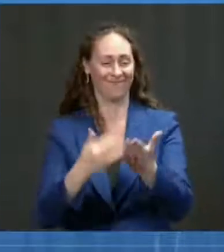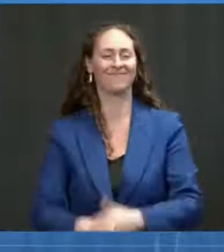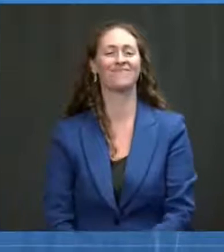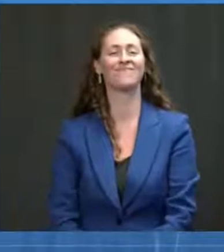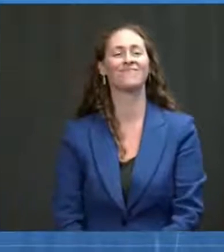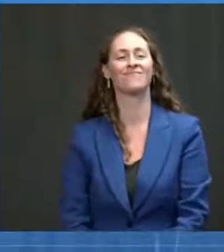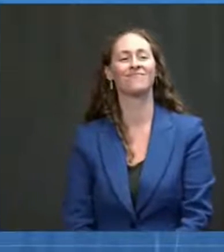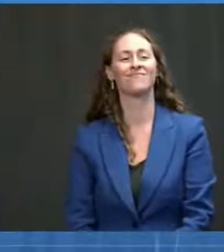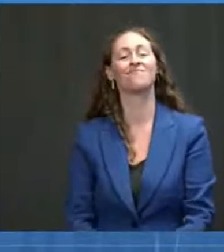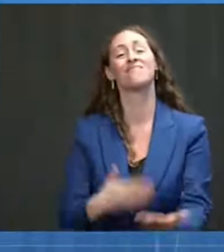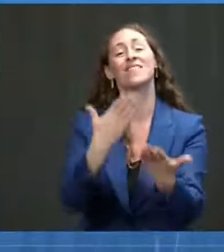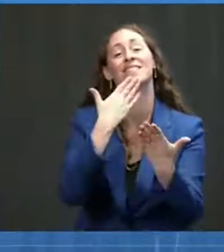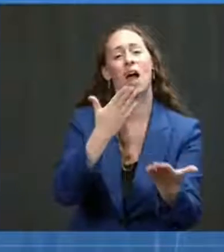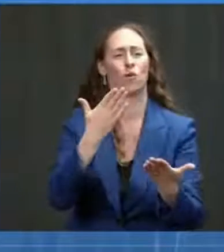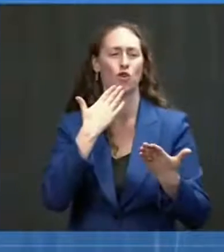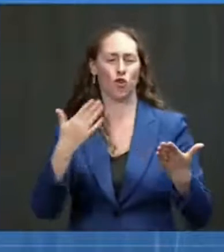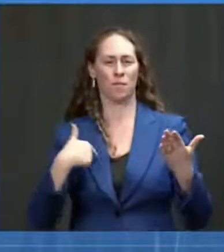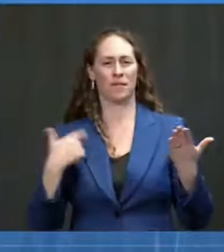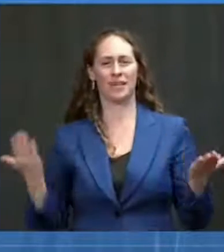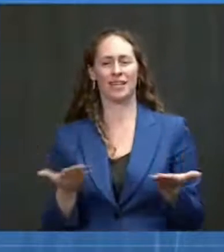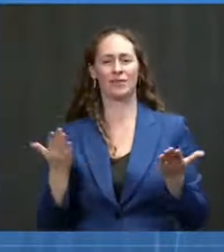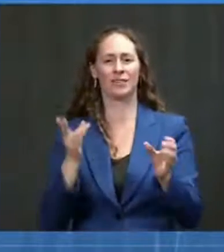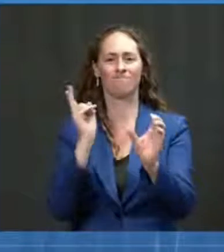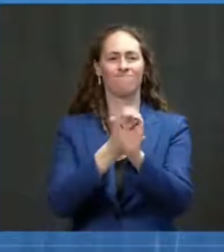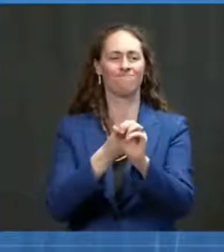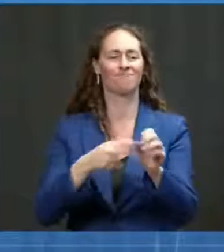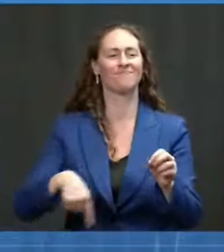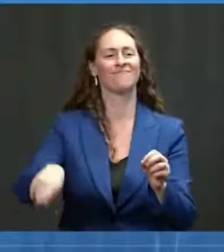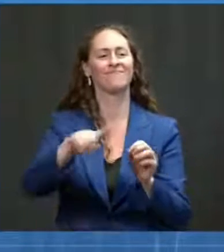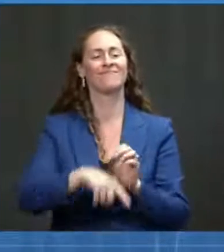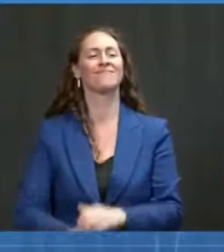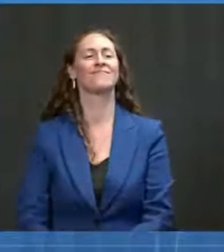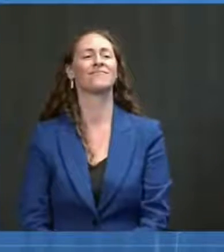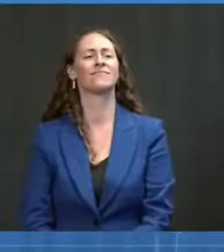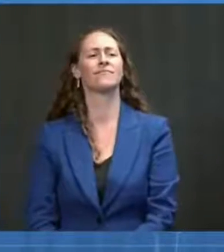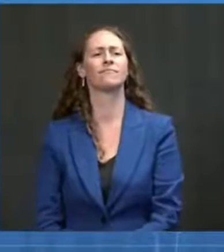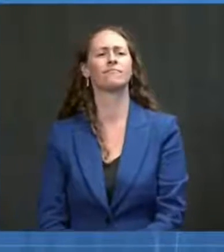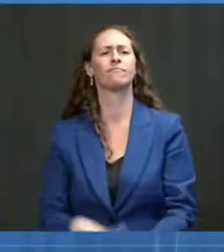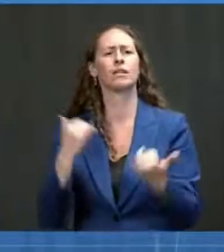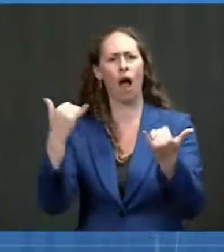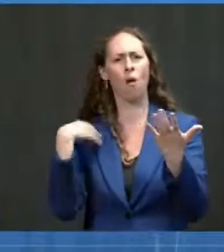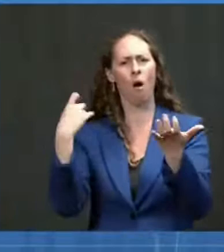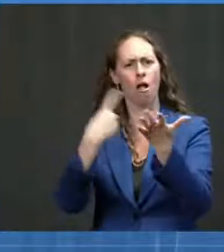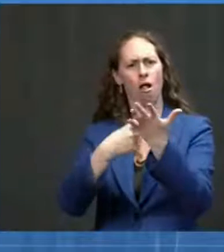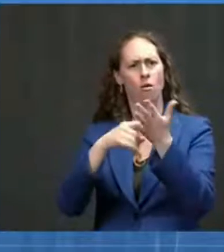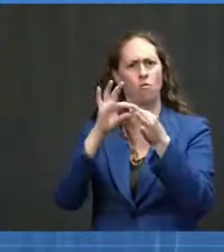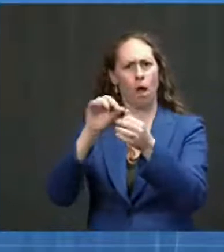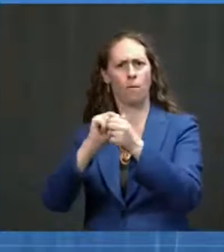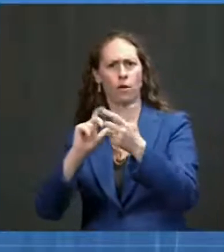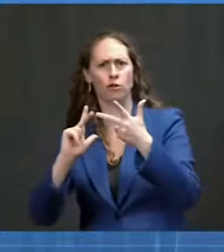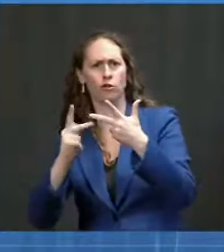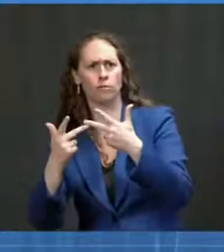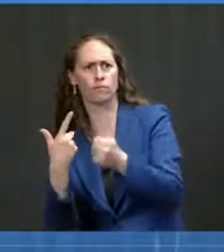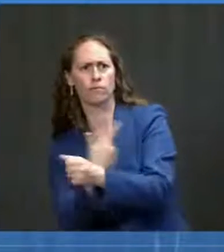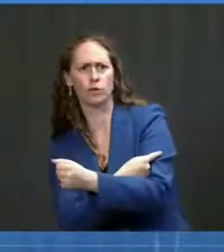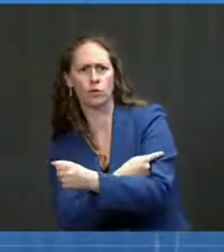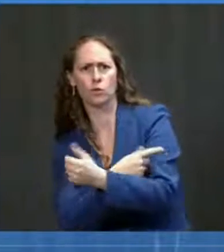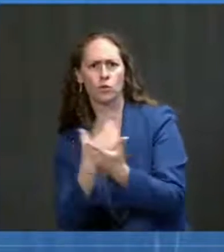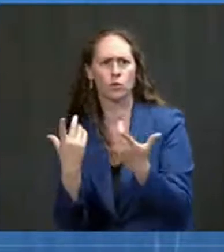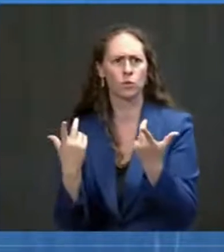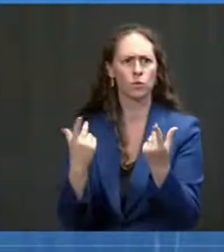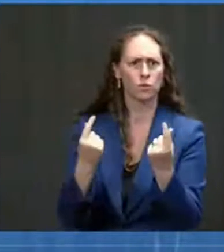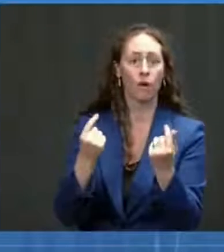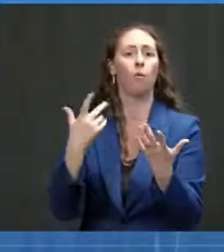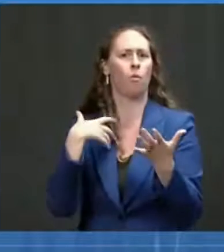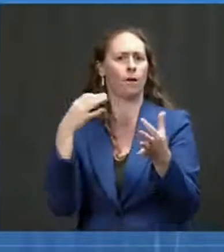again today. Today, I want to update you about where we are regarding boosters for fully vaccinated individuals. Our top